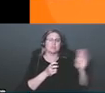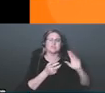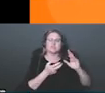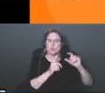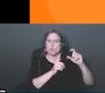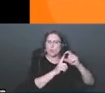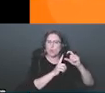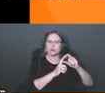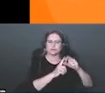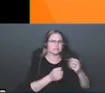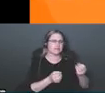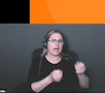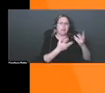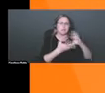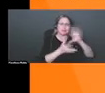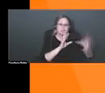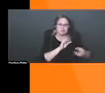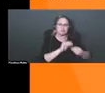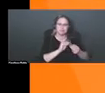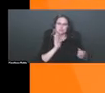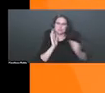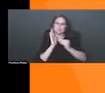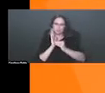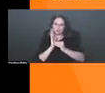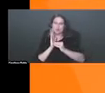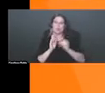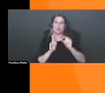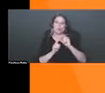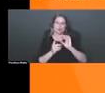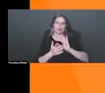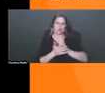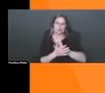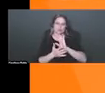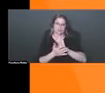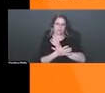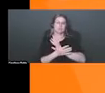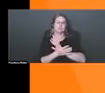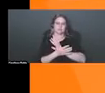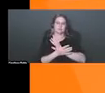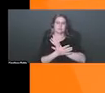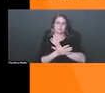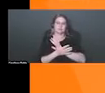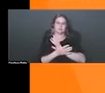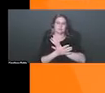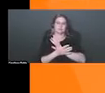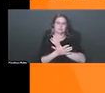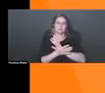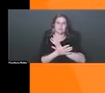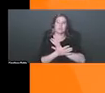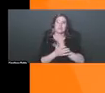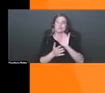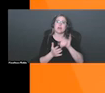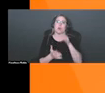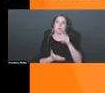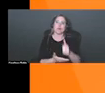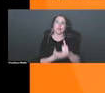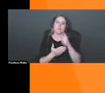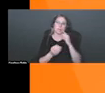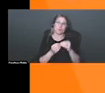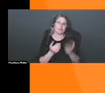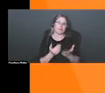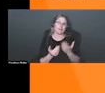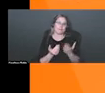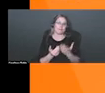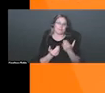words, and I put it into a Word document or a word processing document. And that's just going to be an easier